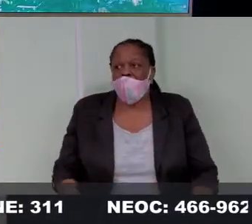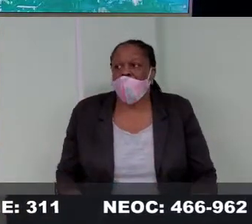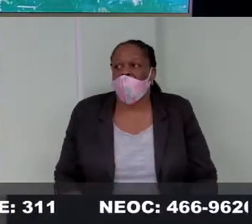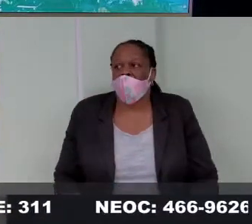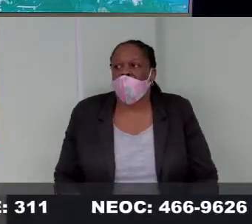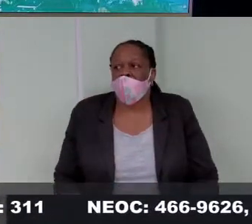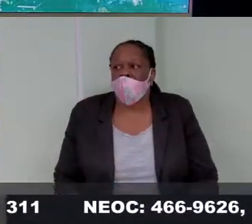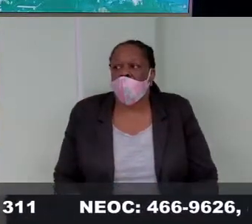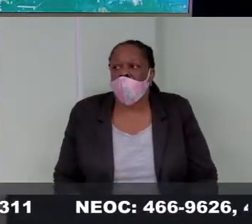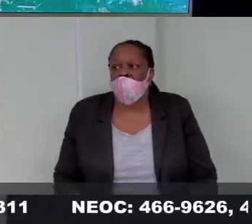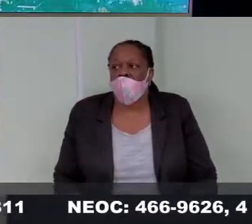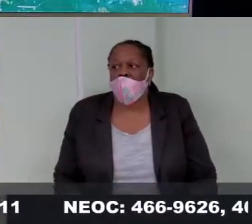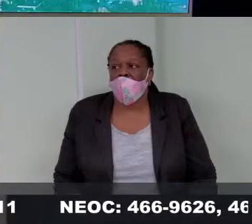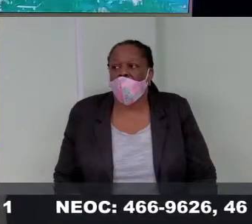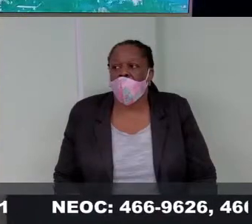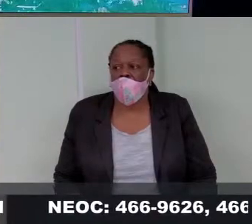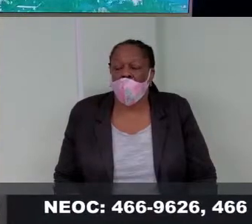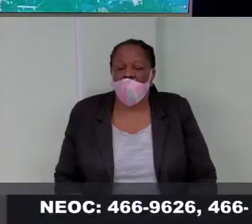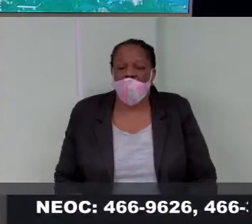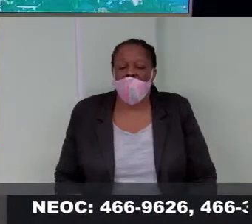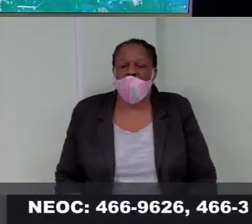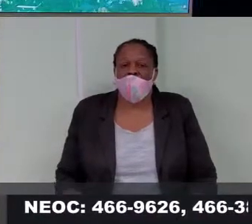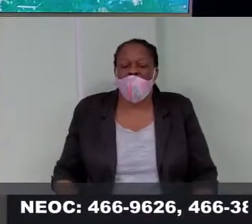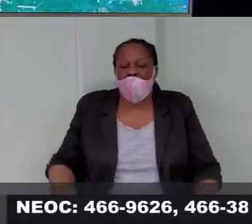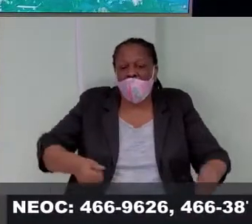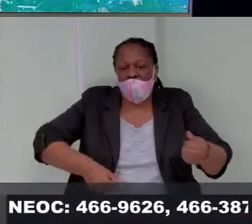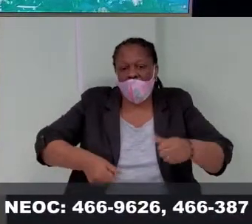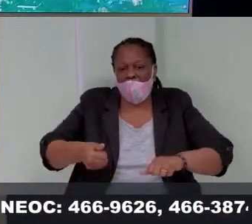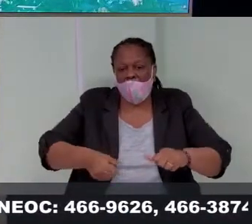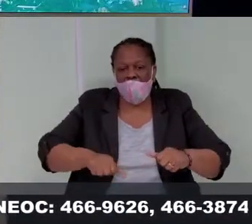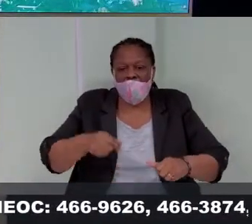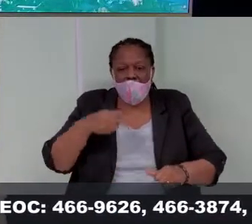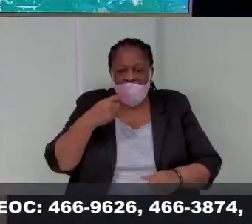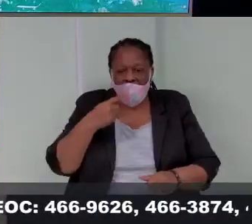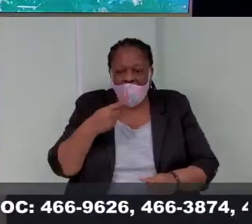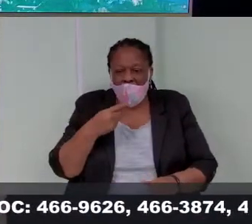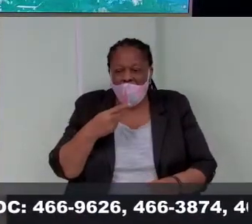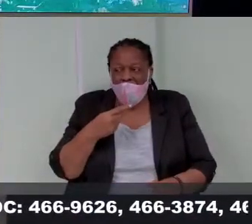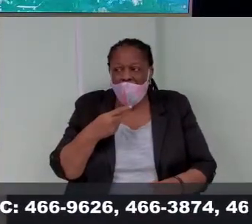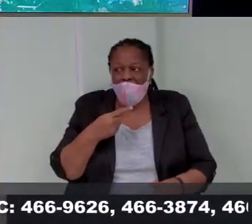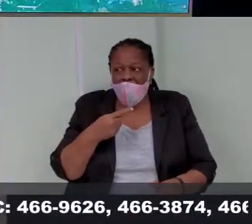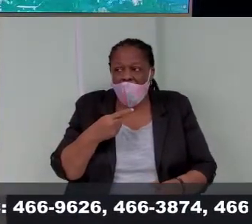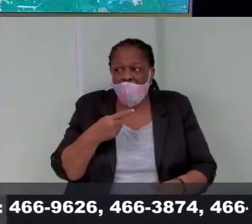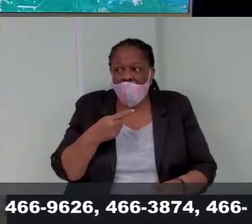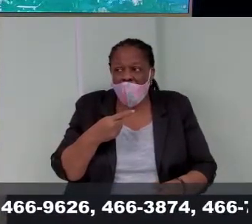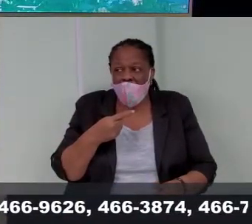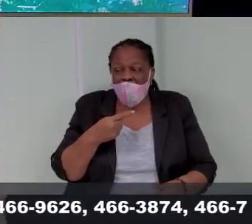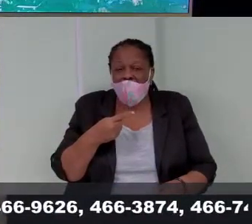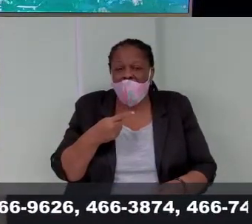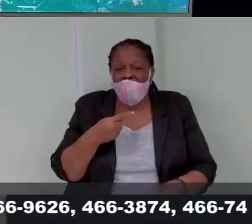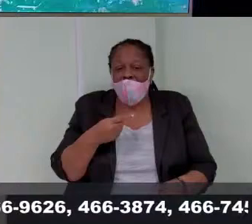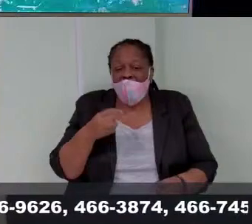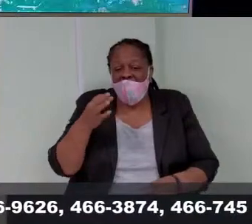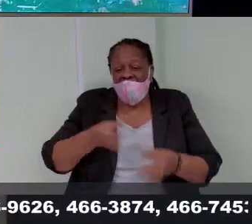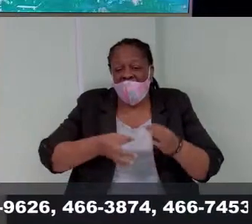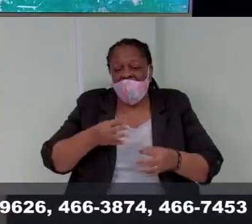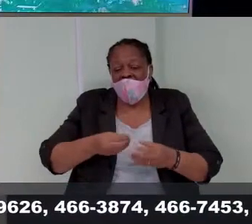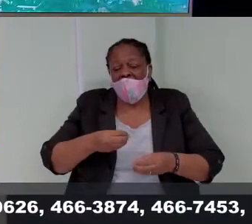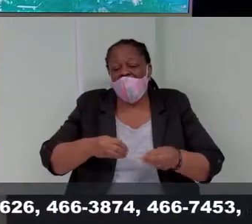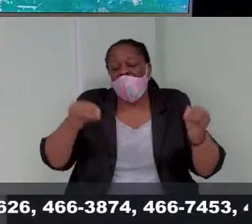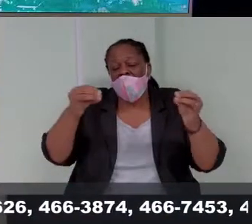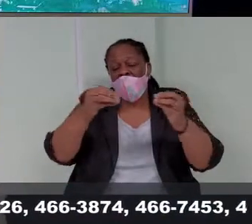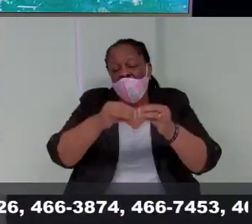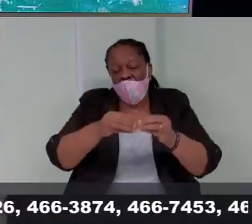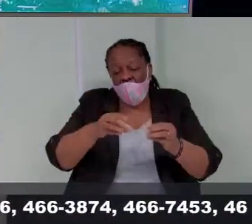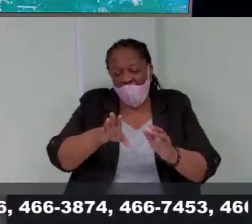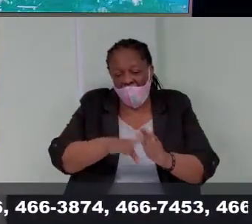that a RT-PCR test that's older than 3 days is of no use to anyone. Yeah? And we